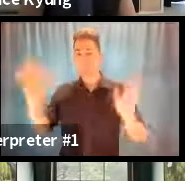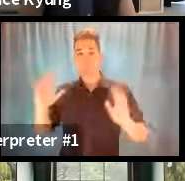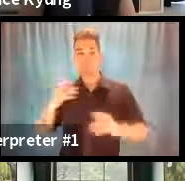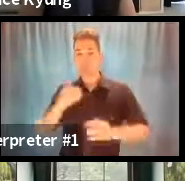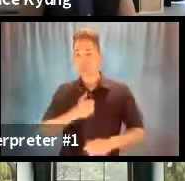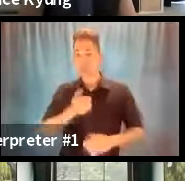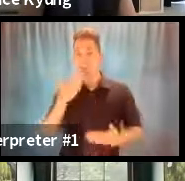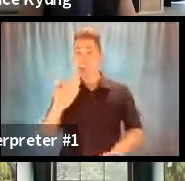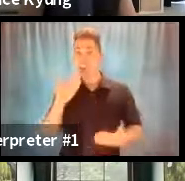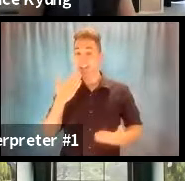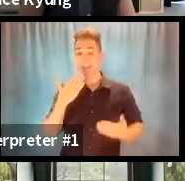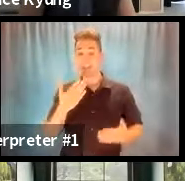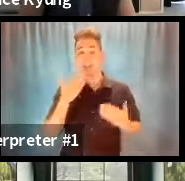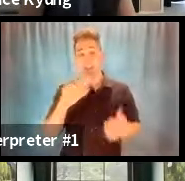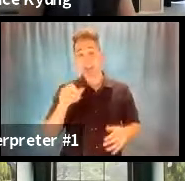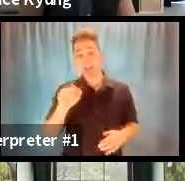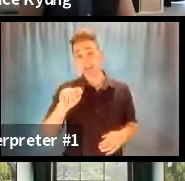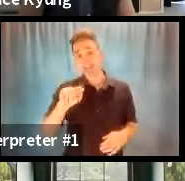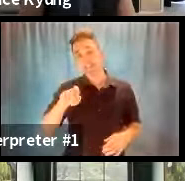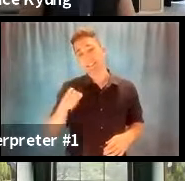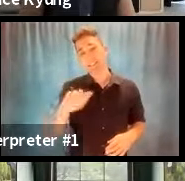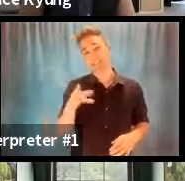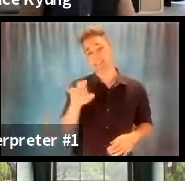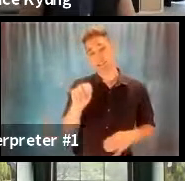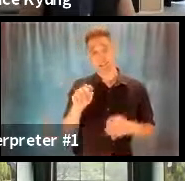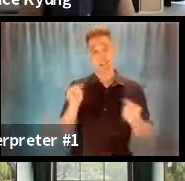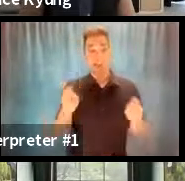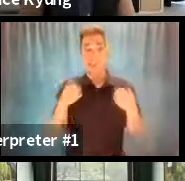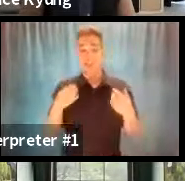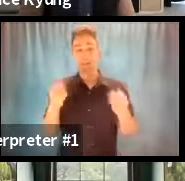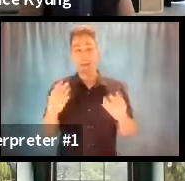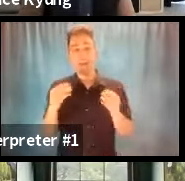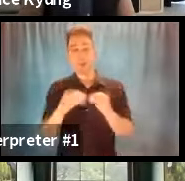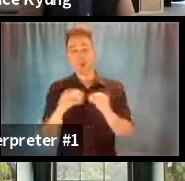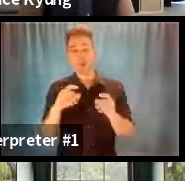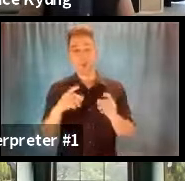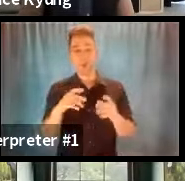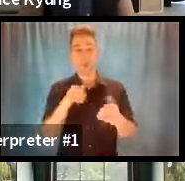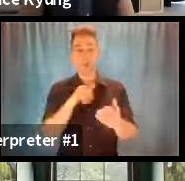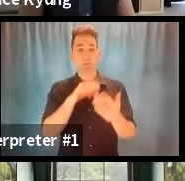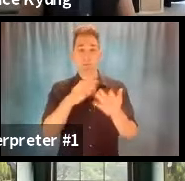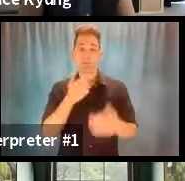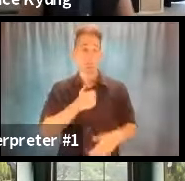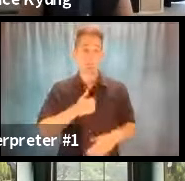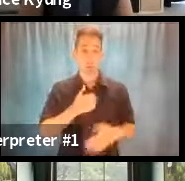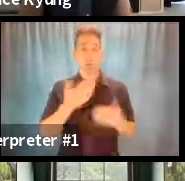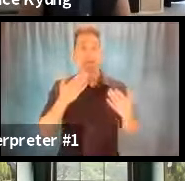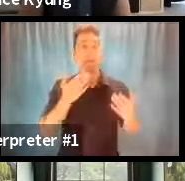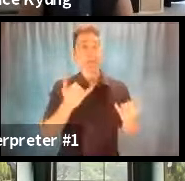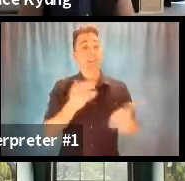you. Thank you, Stephanie. We have so many more to get to. I'm sorry. Let's move on to Julie Fox.